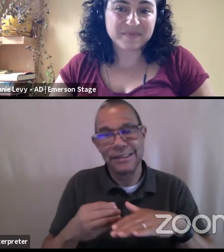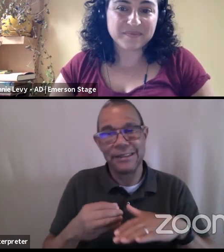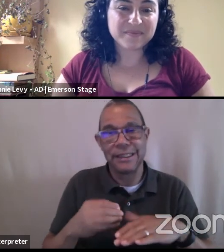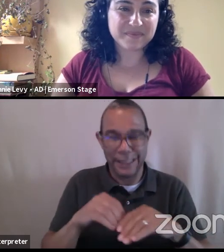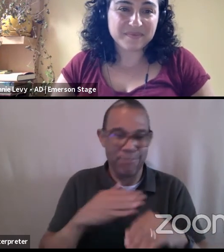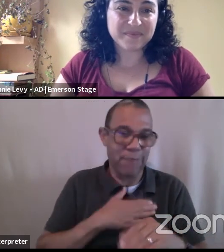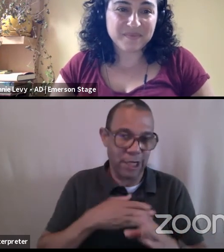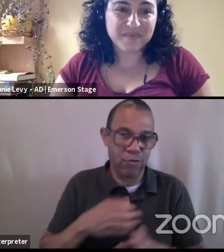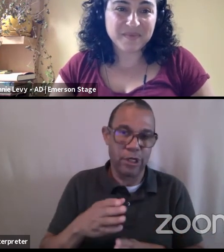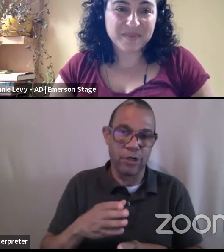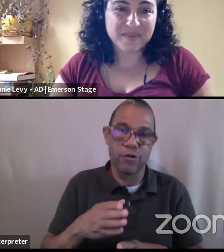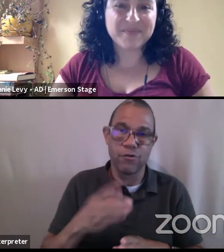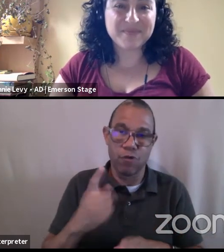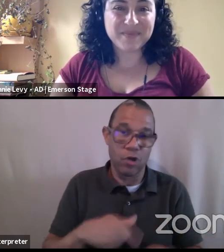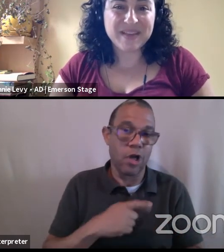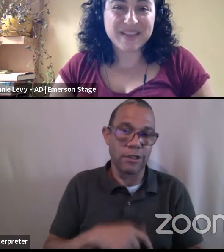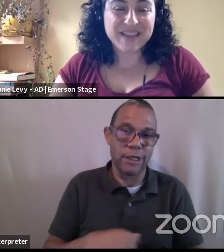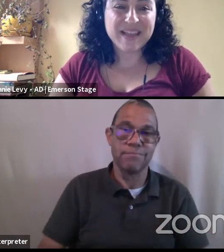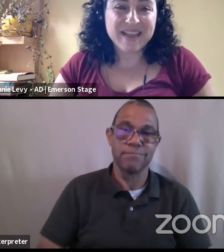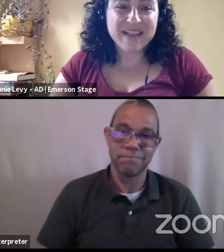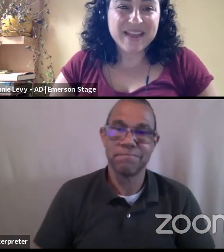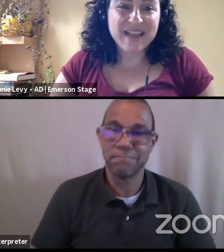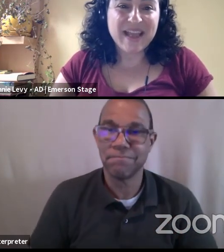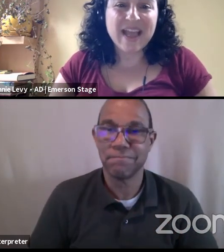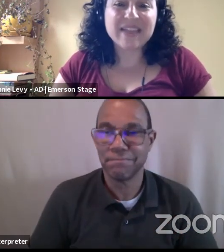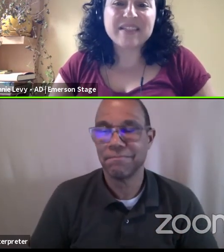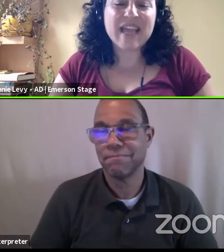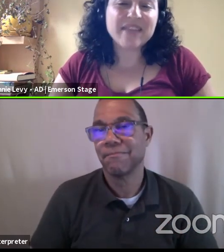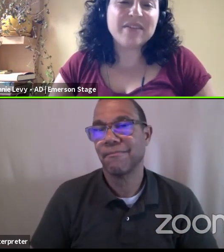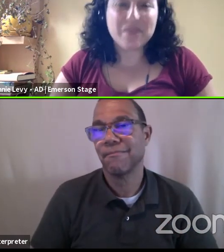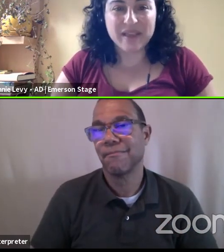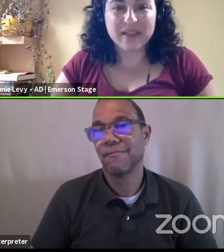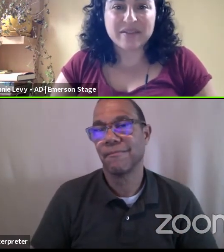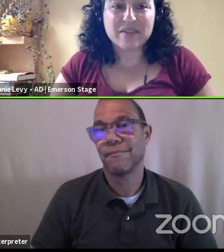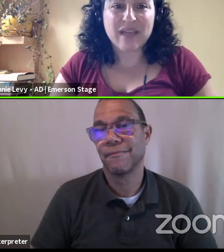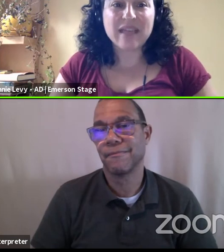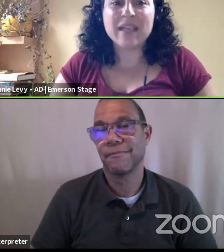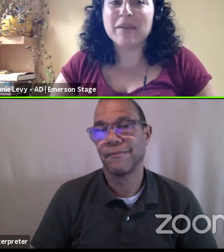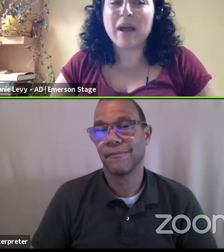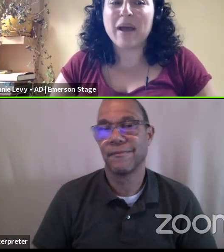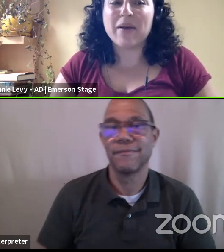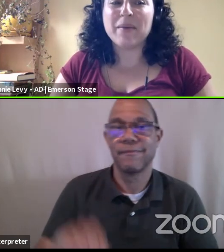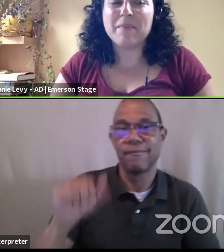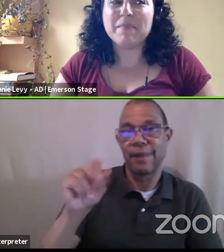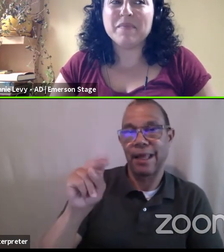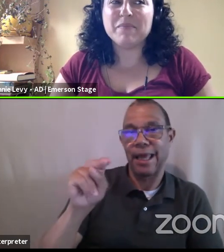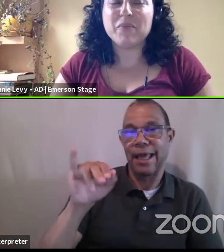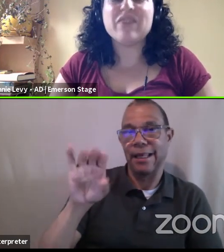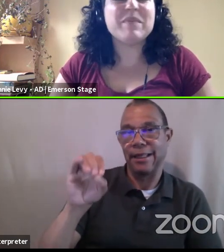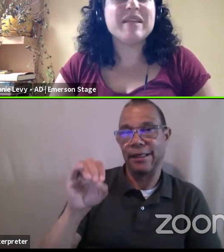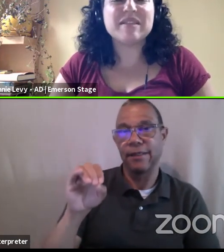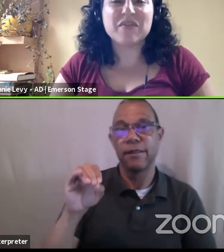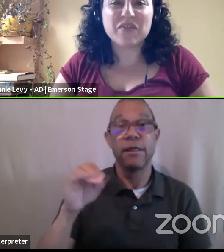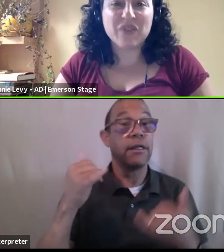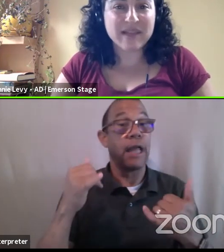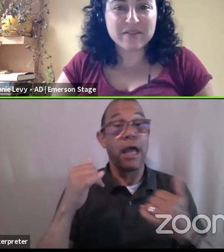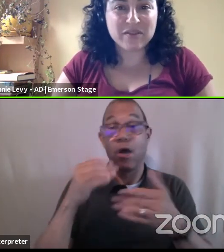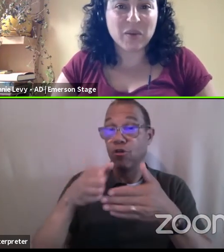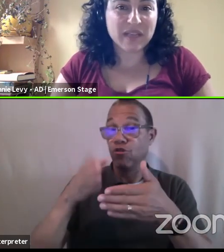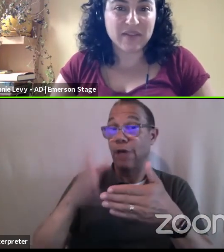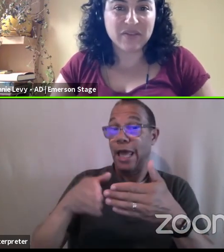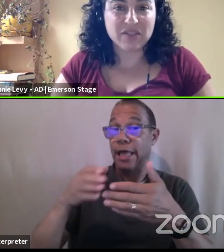career and to end things any uh brief pieces of